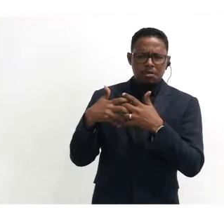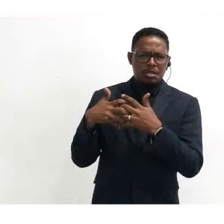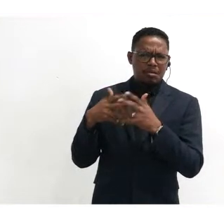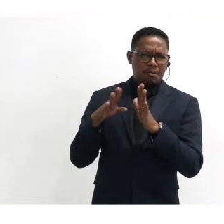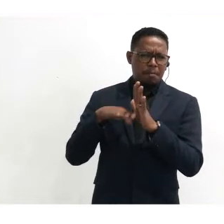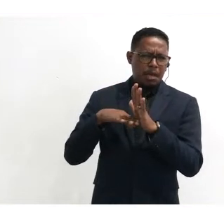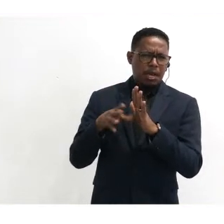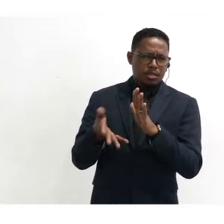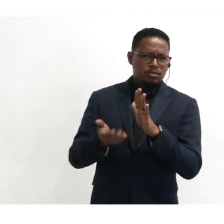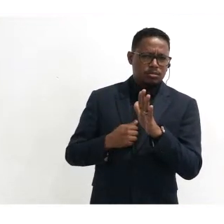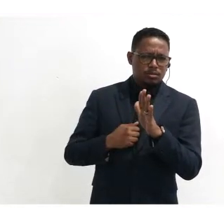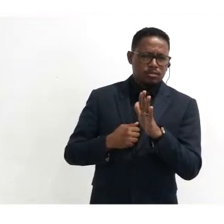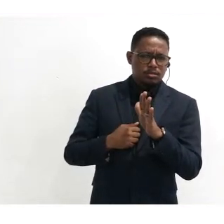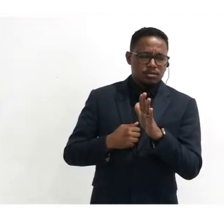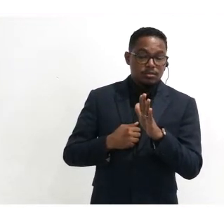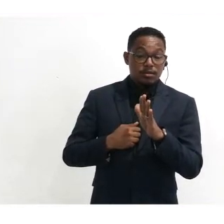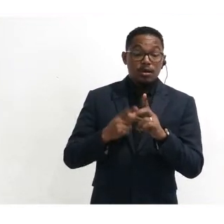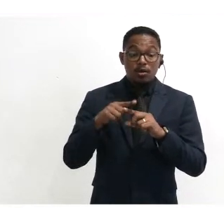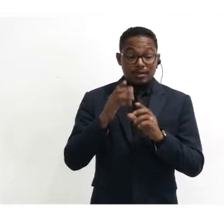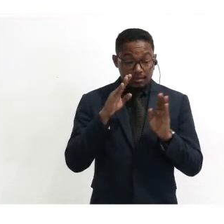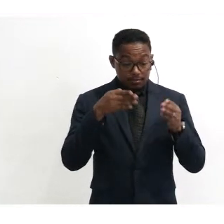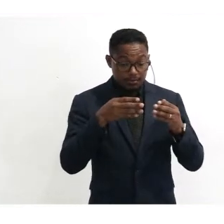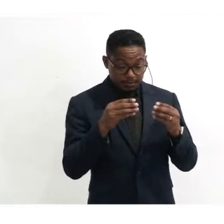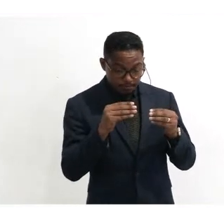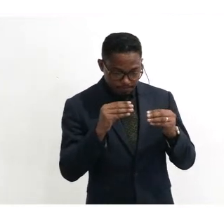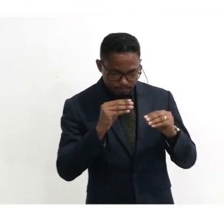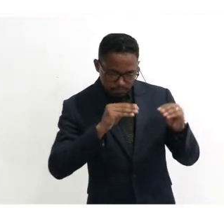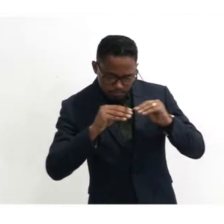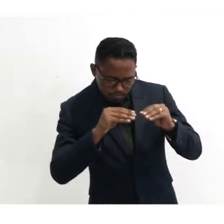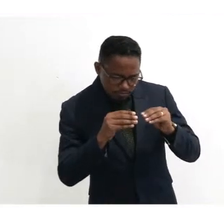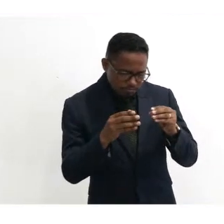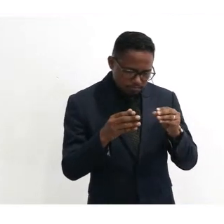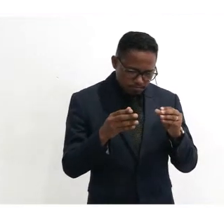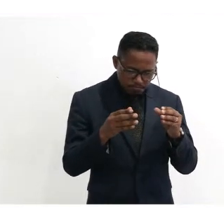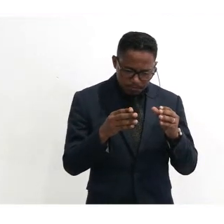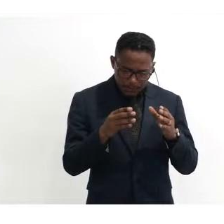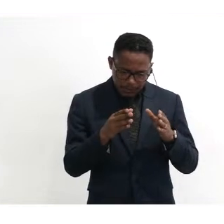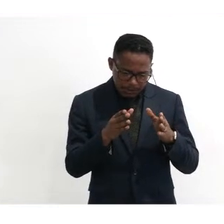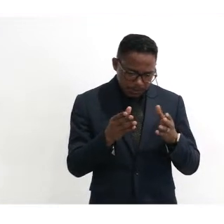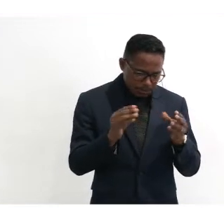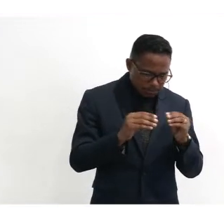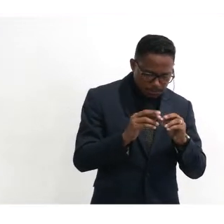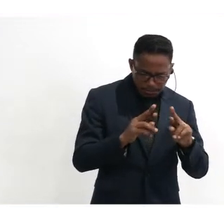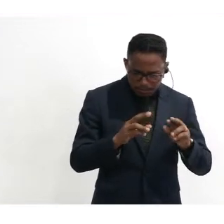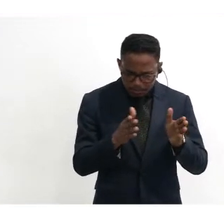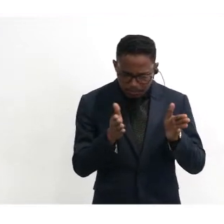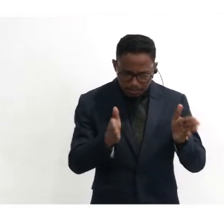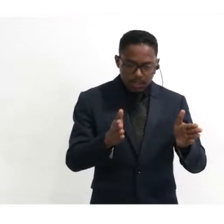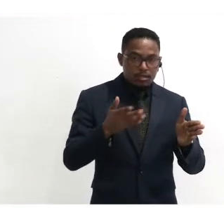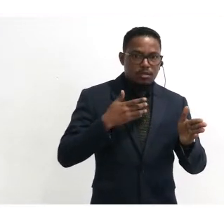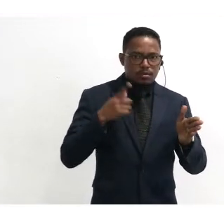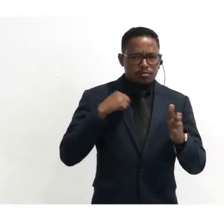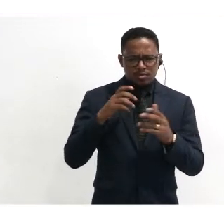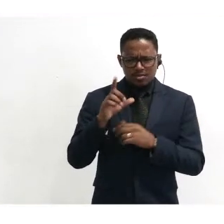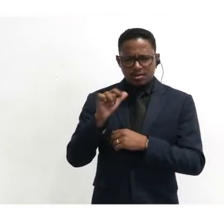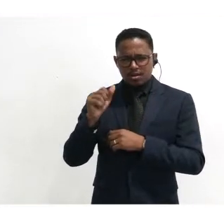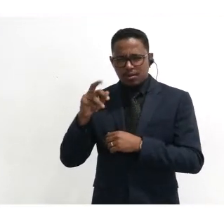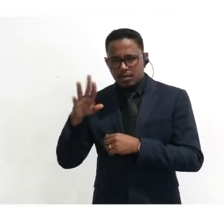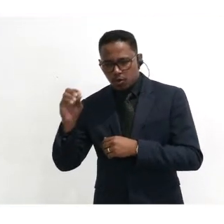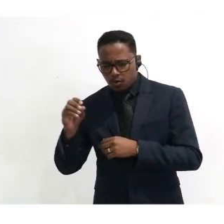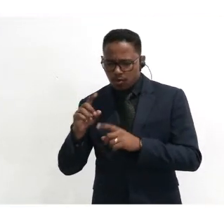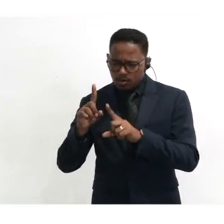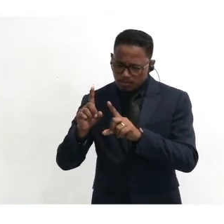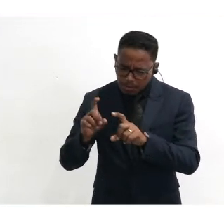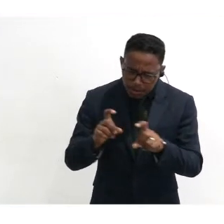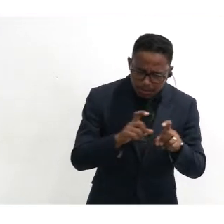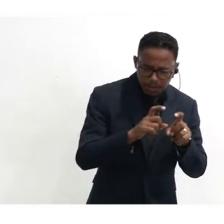a lab where you're experimenting and researching around different packaging constructs and different